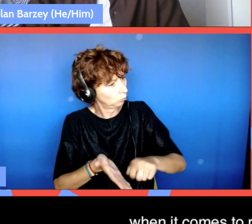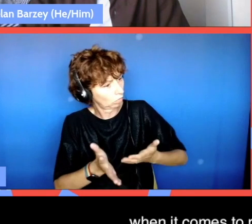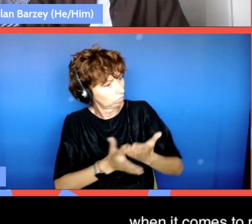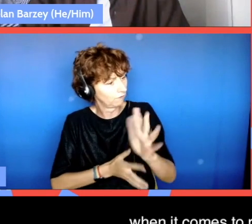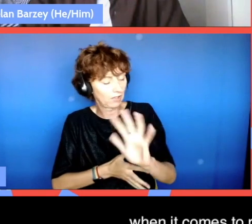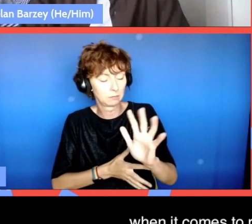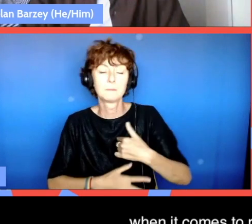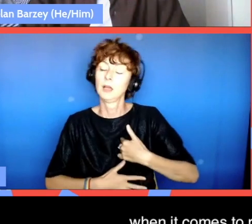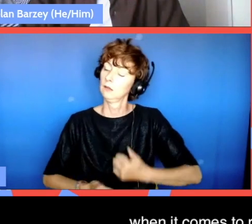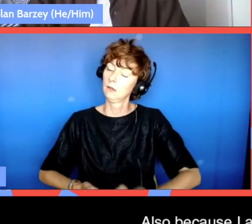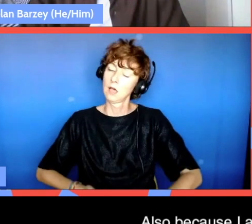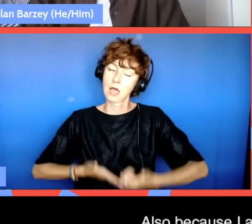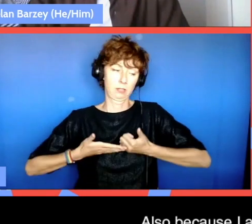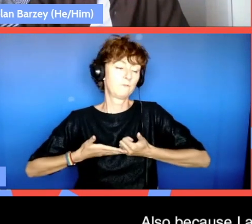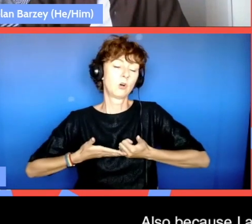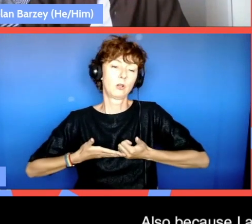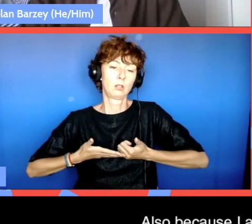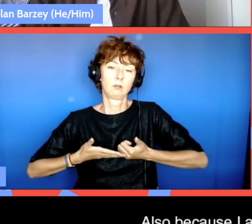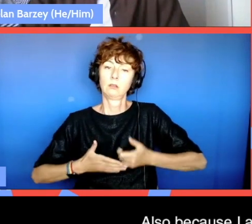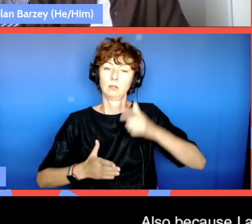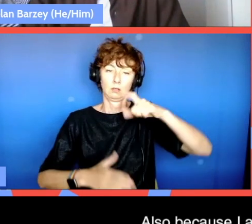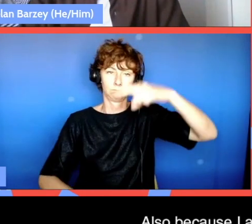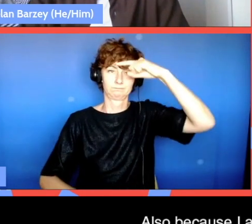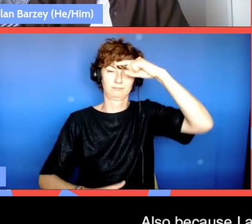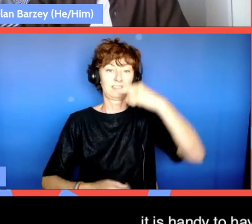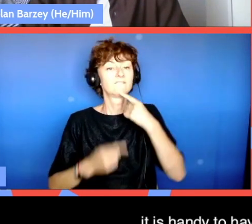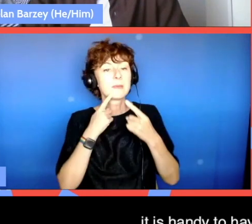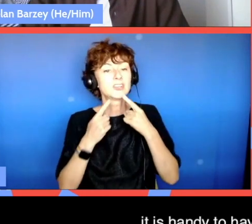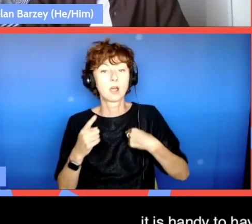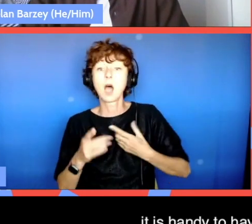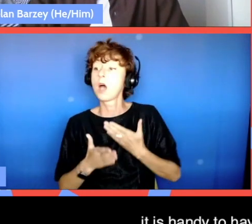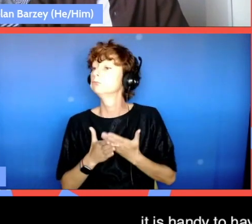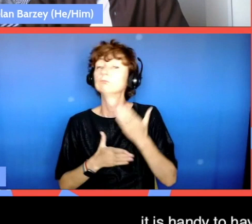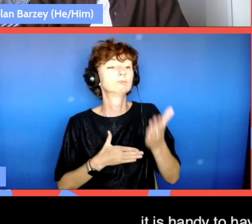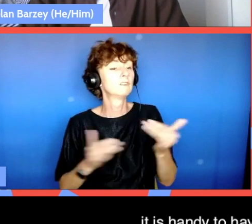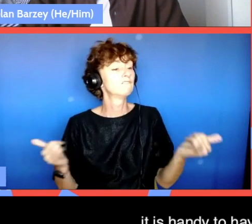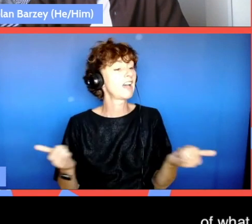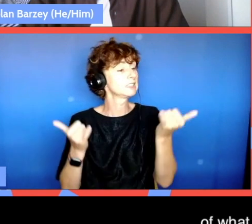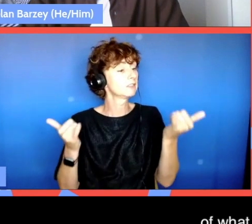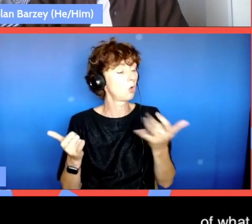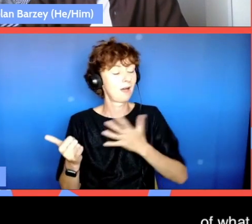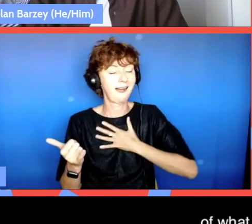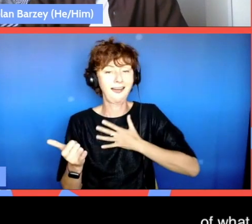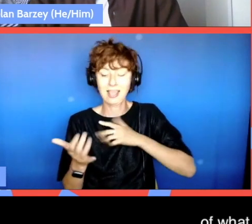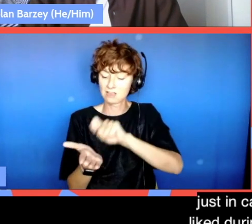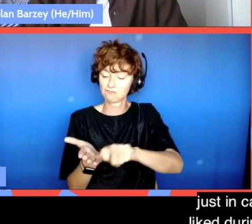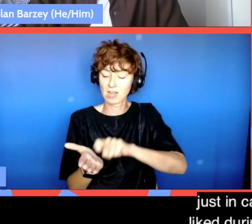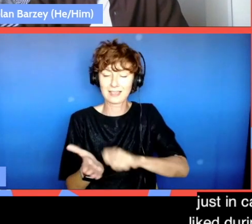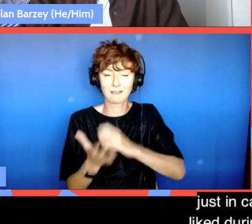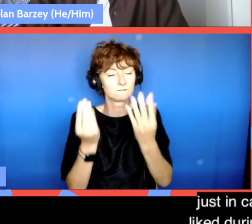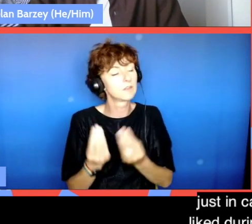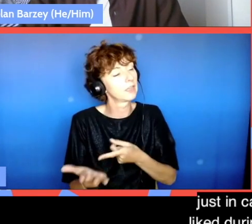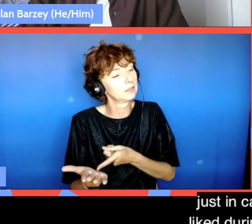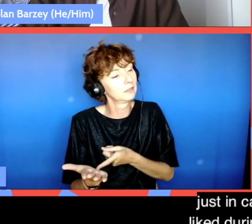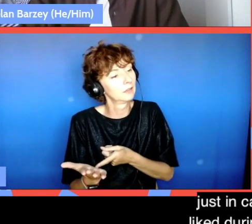to retaining information. Also, because I attend film festivals, it is handy to have a written archive of what I've seen, just in case a